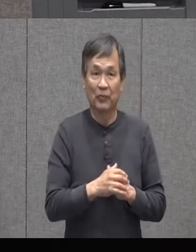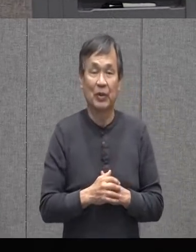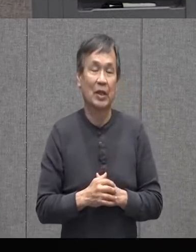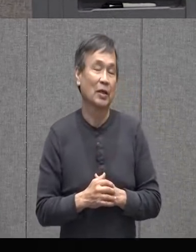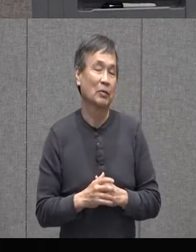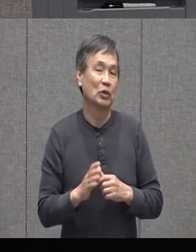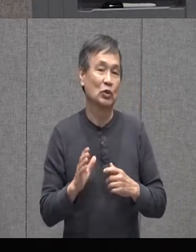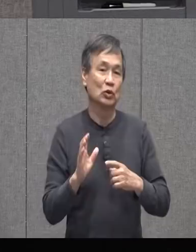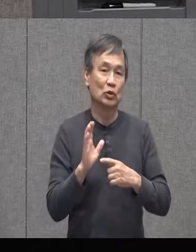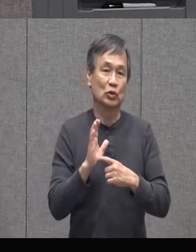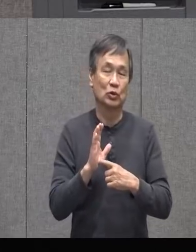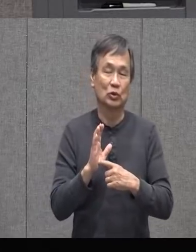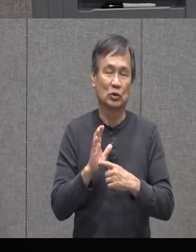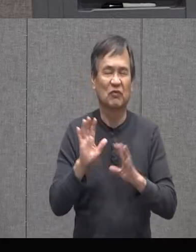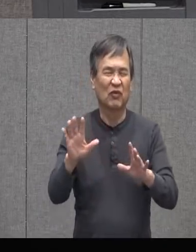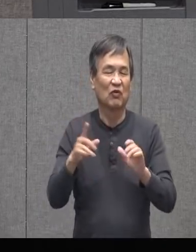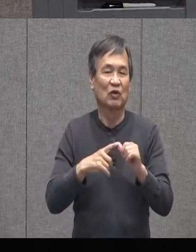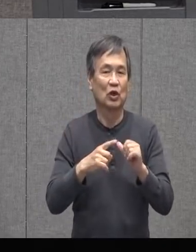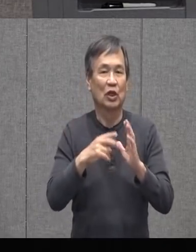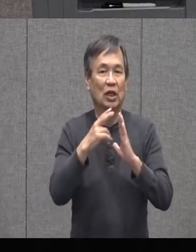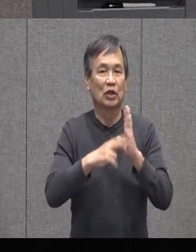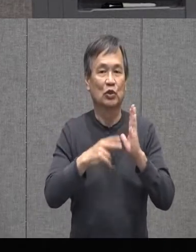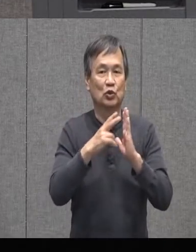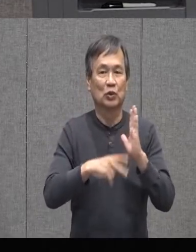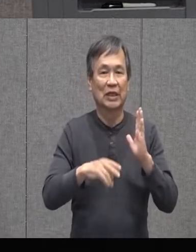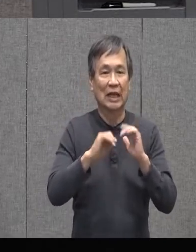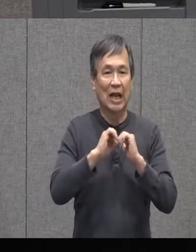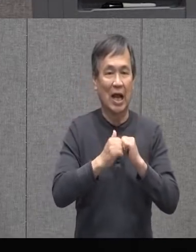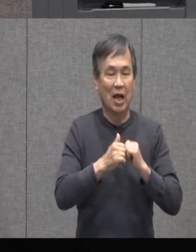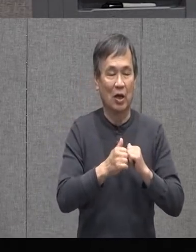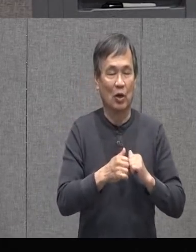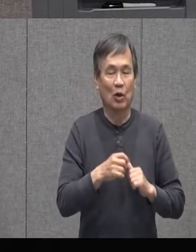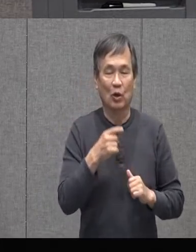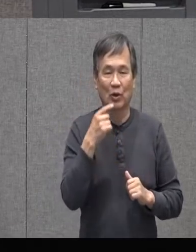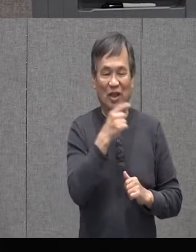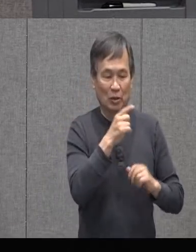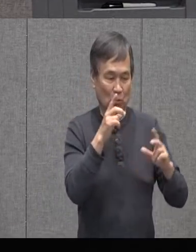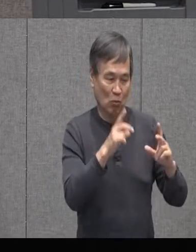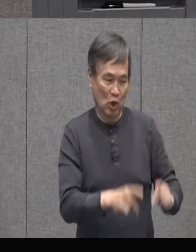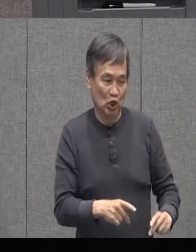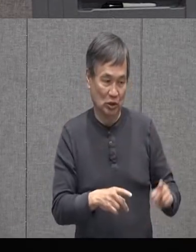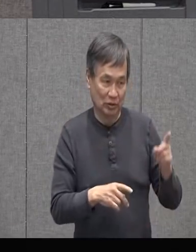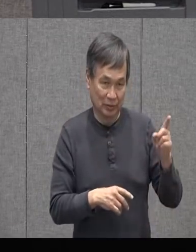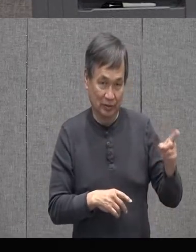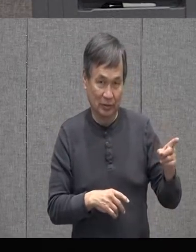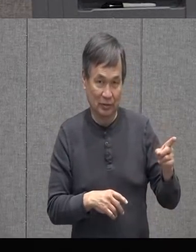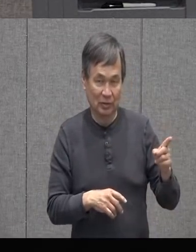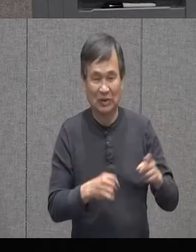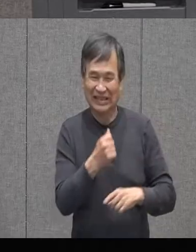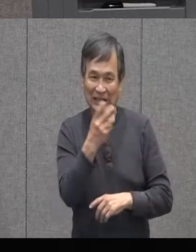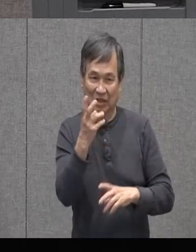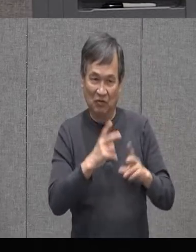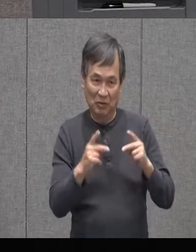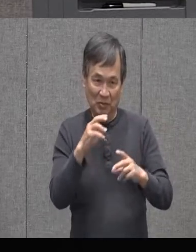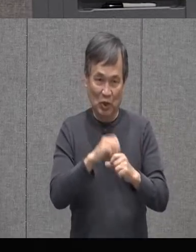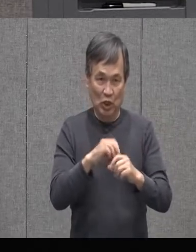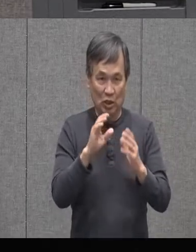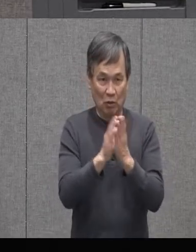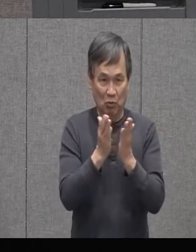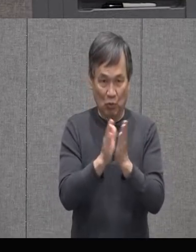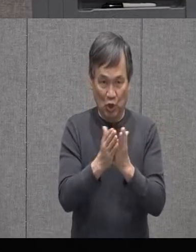go ahead and read about how this character, the characters in this book,